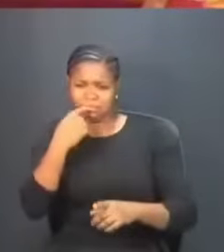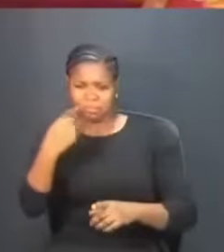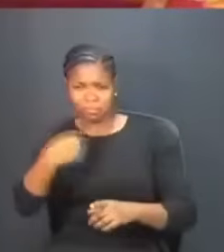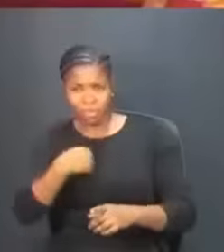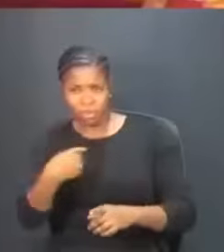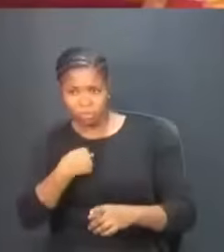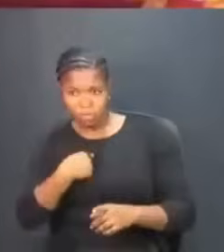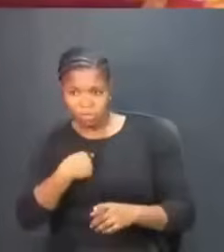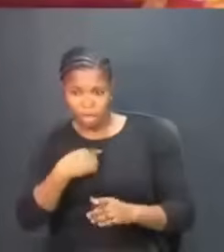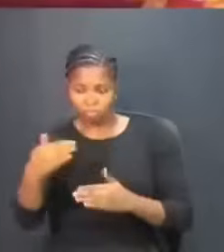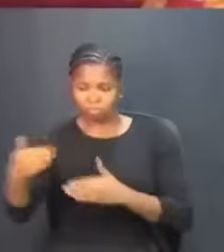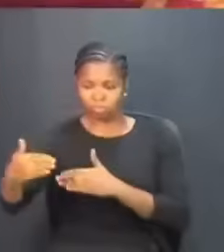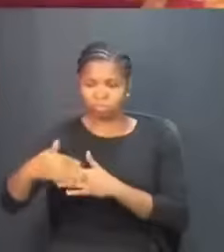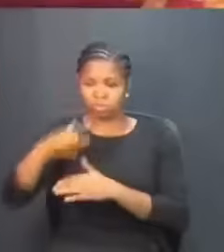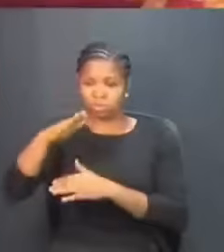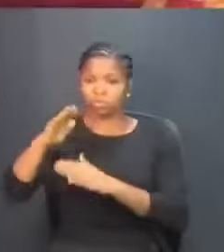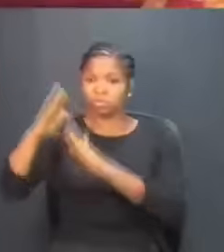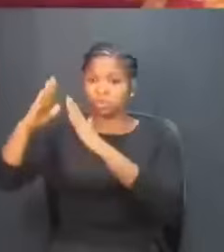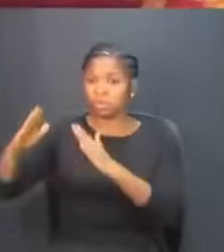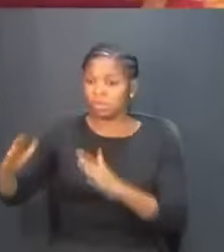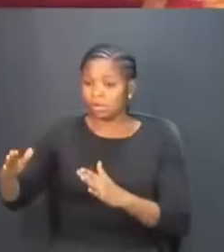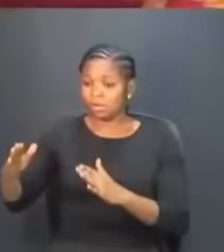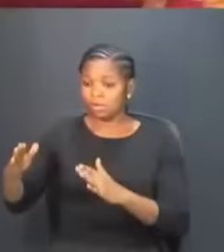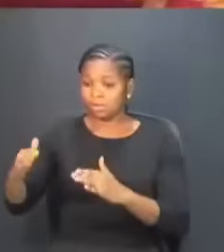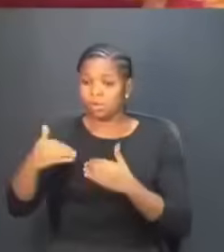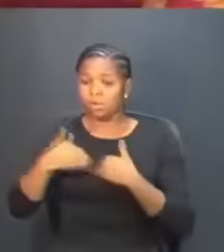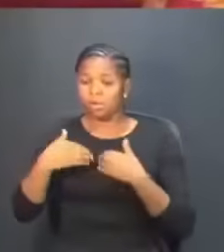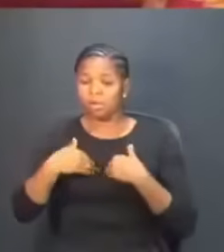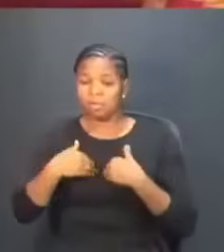insecure. Today, I will supply them food.